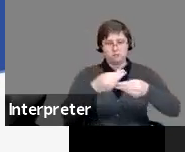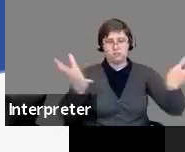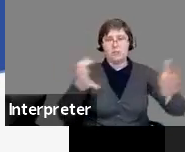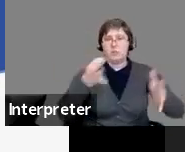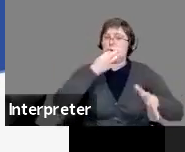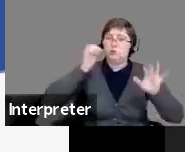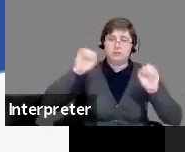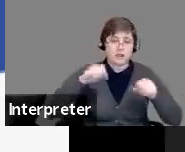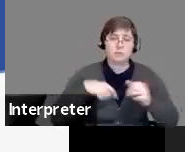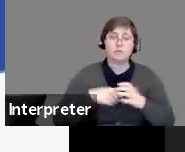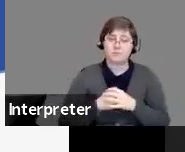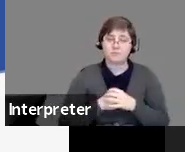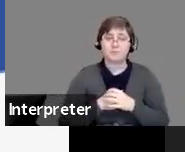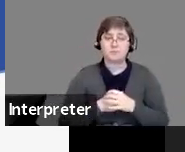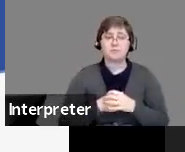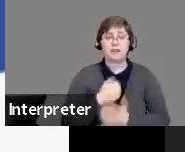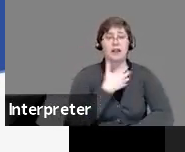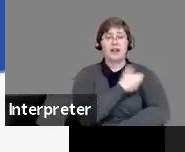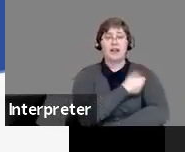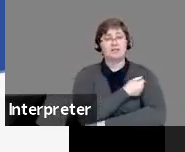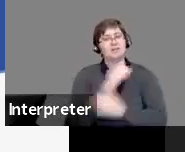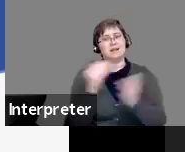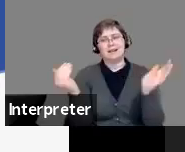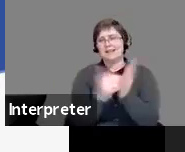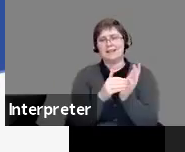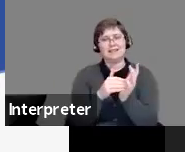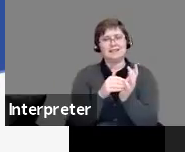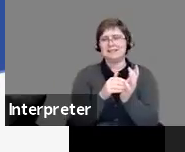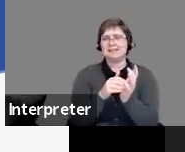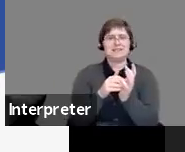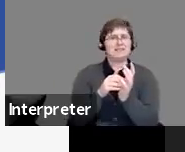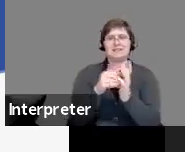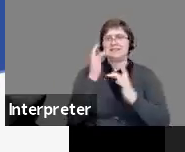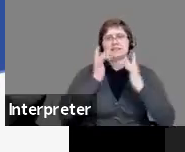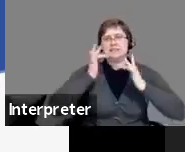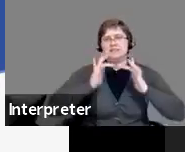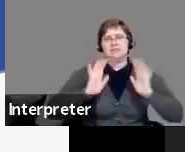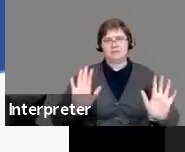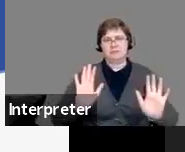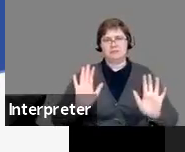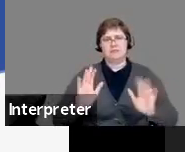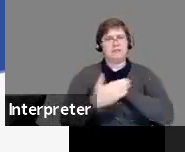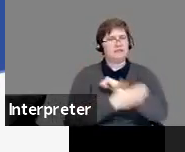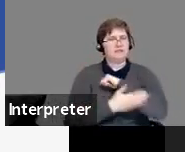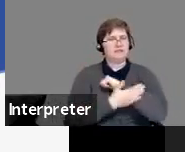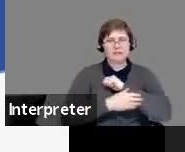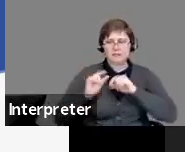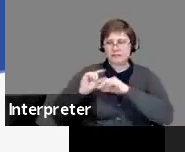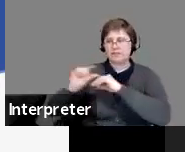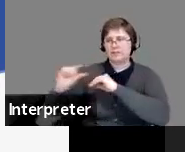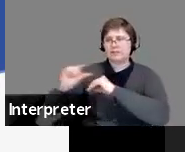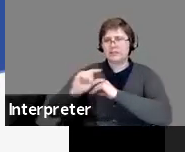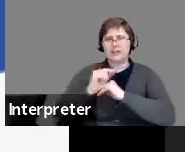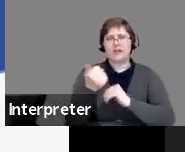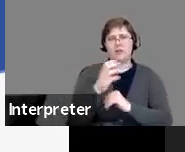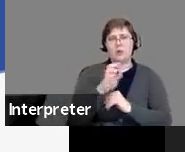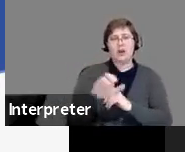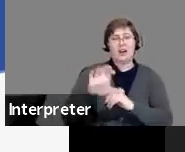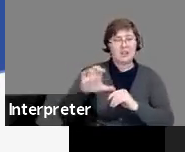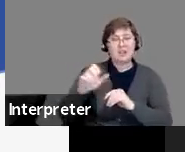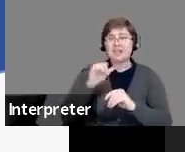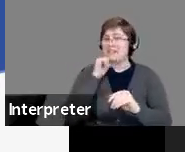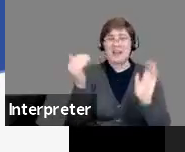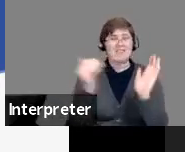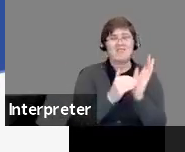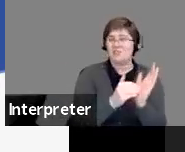it. So those vaccines are in short supply. The county allocations are expected to be in the hundreds, not the